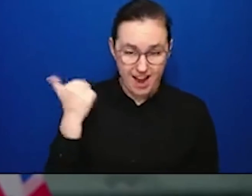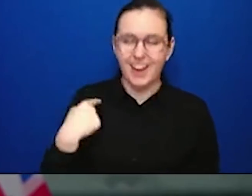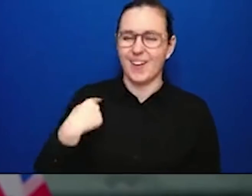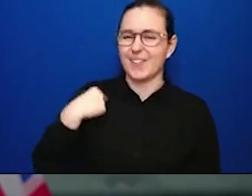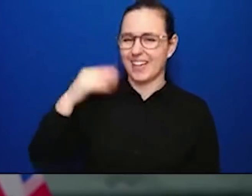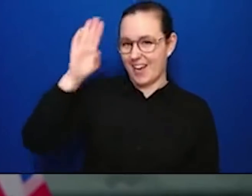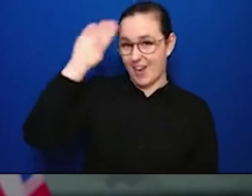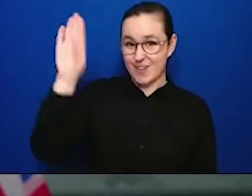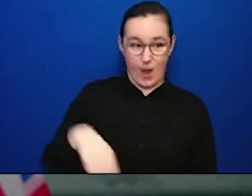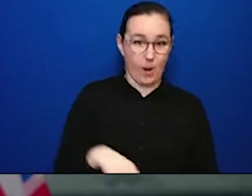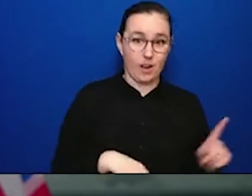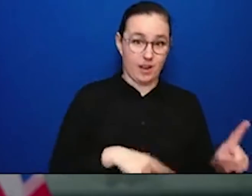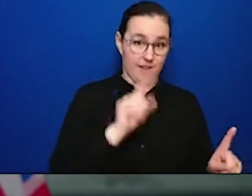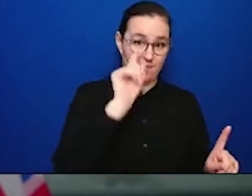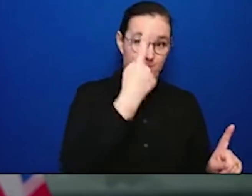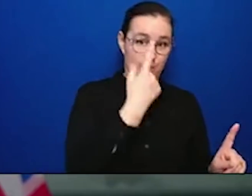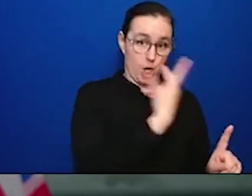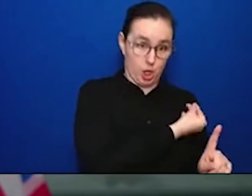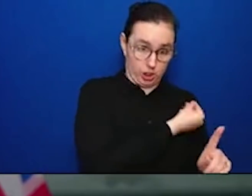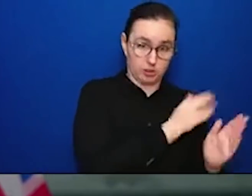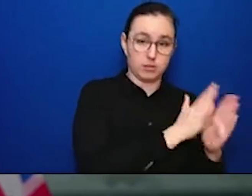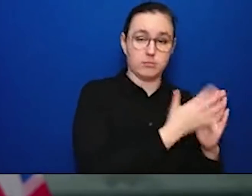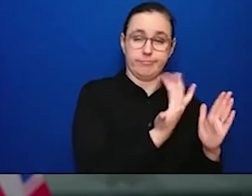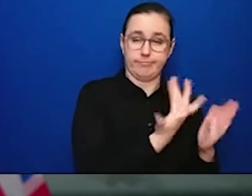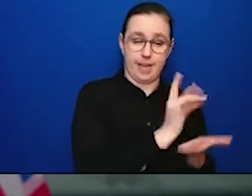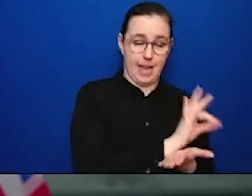that even the first